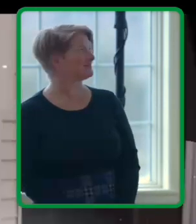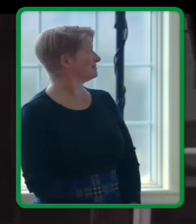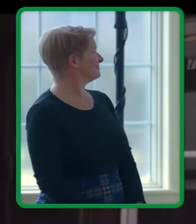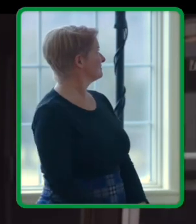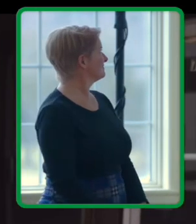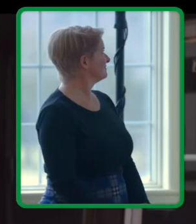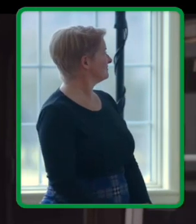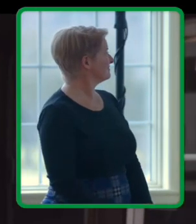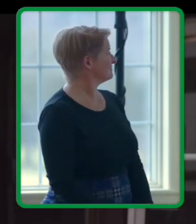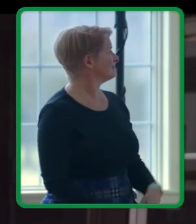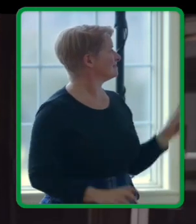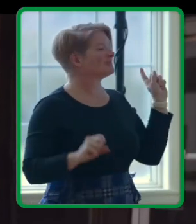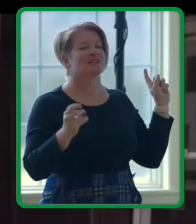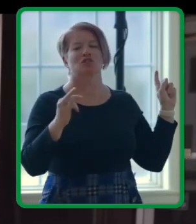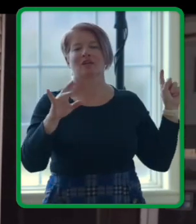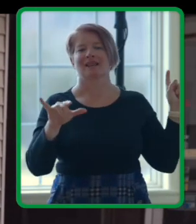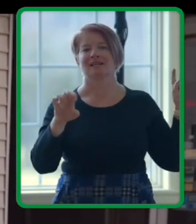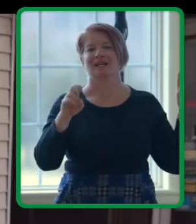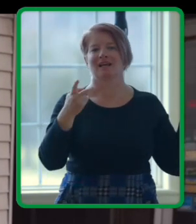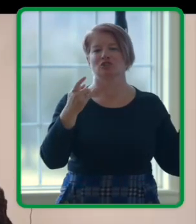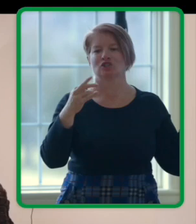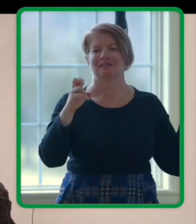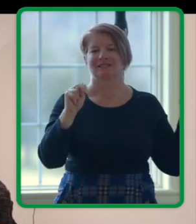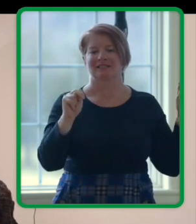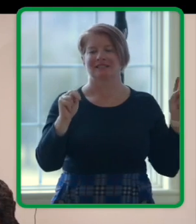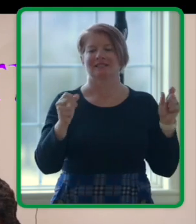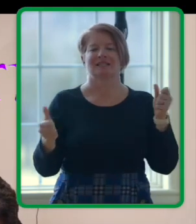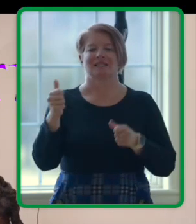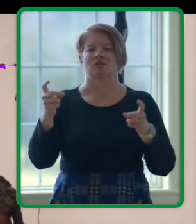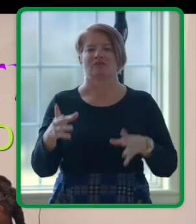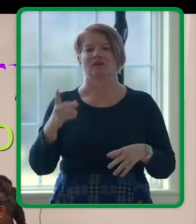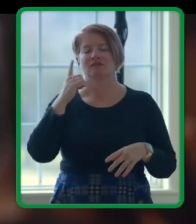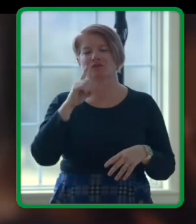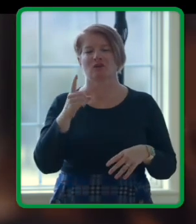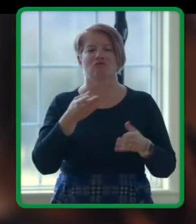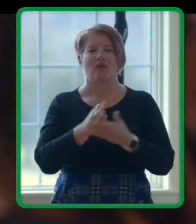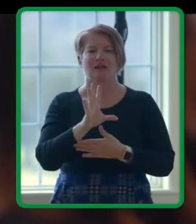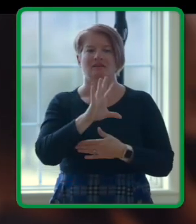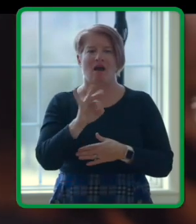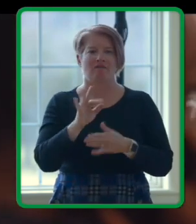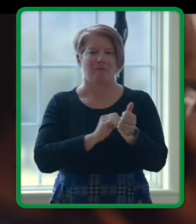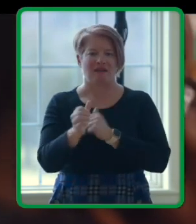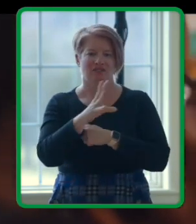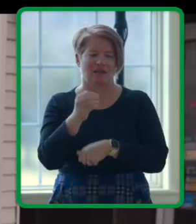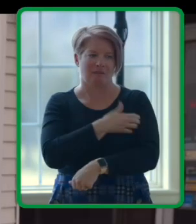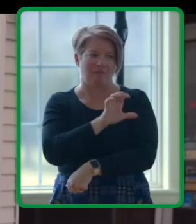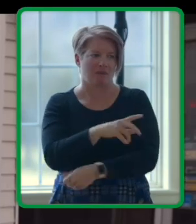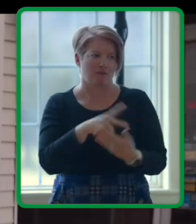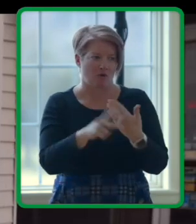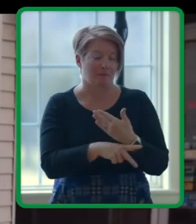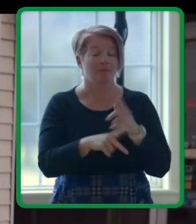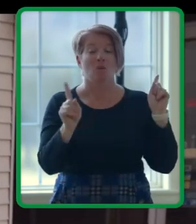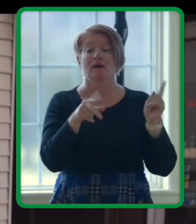Hello, I'm Shirley Edgerton, the Executive Director of the Rites of Passage and Empowerment Program. We are standing in